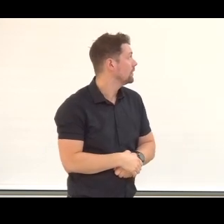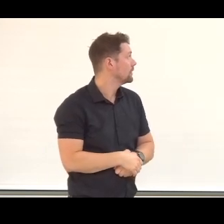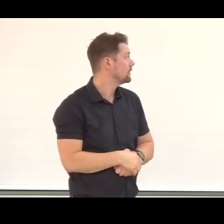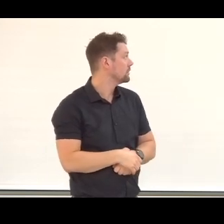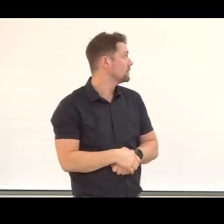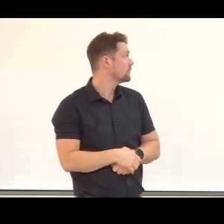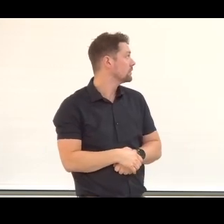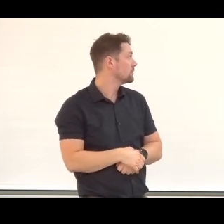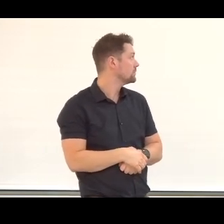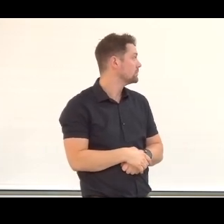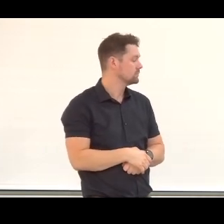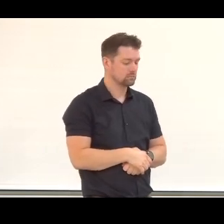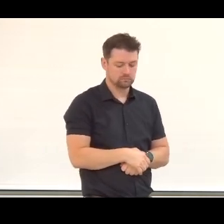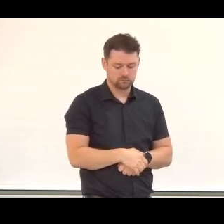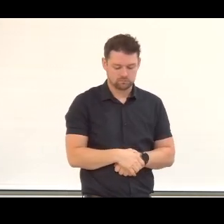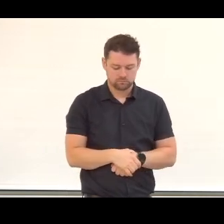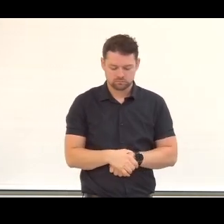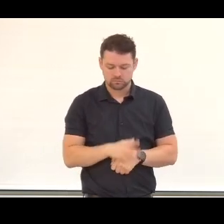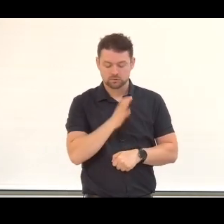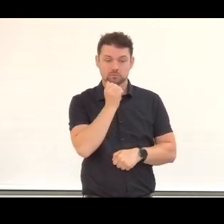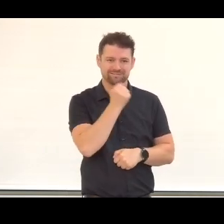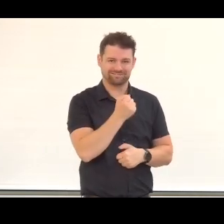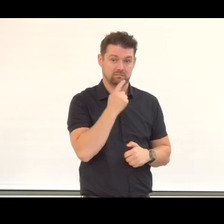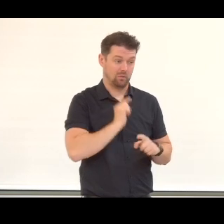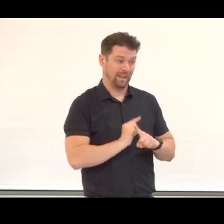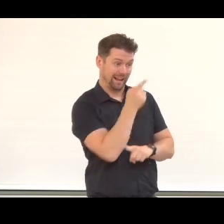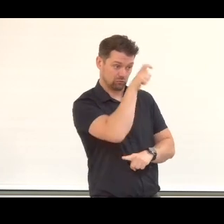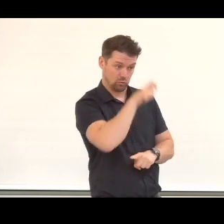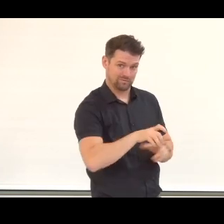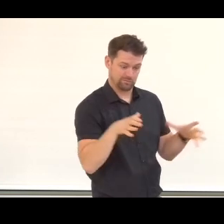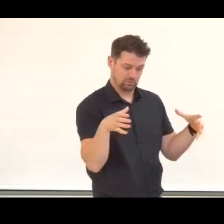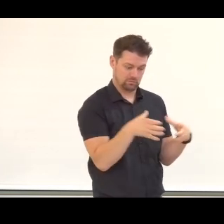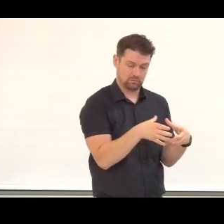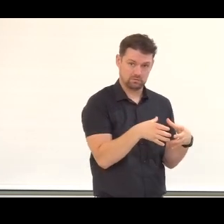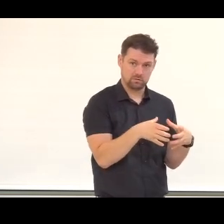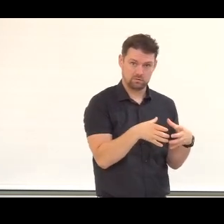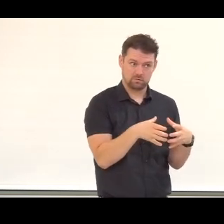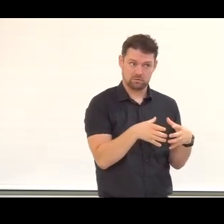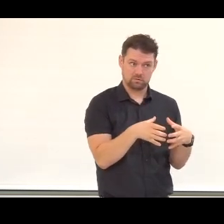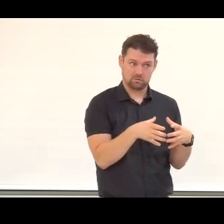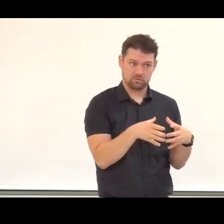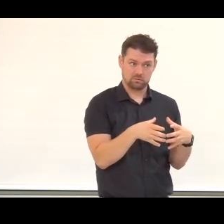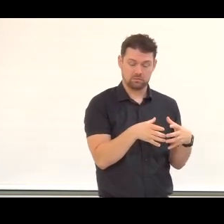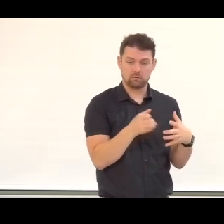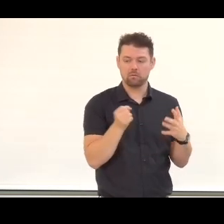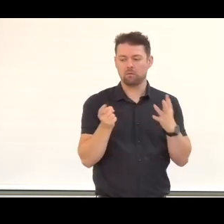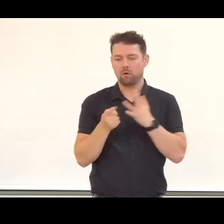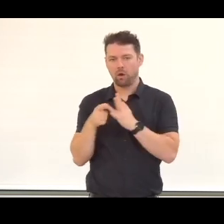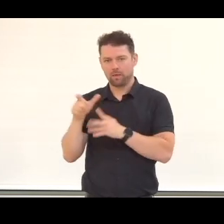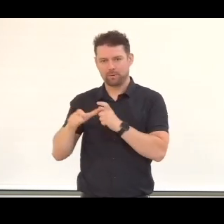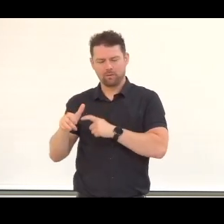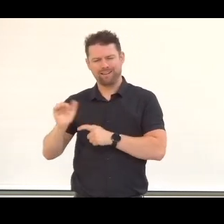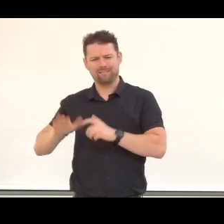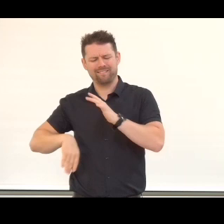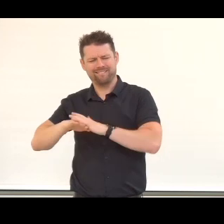some impression of who else was there, because we don't only send the analog astronauts there, we have a full